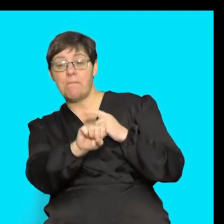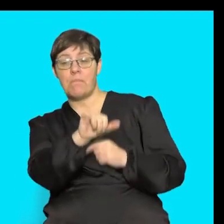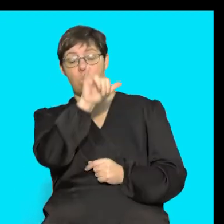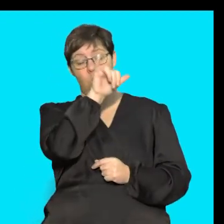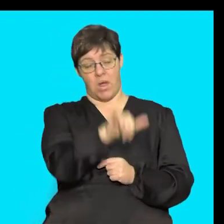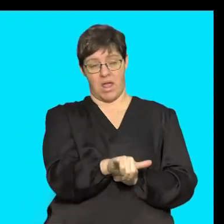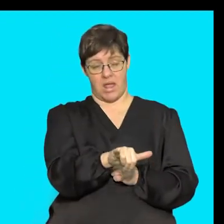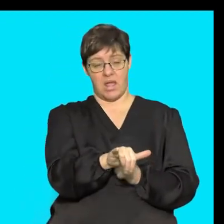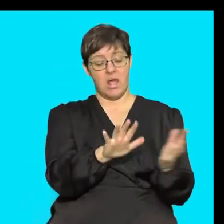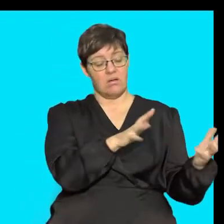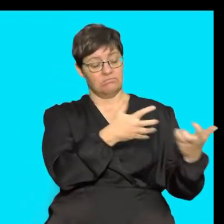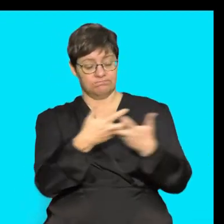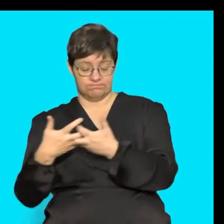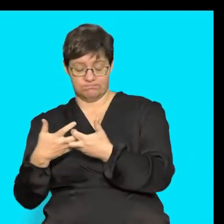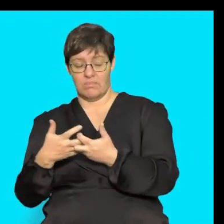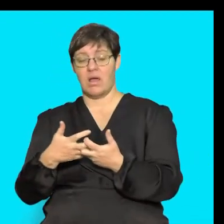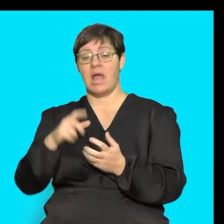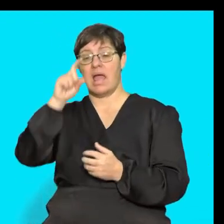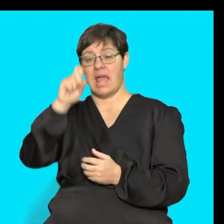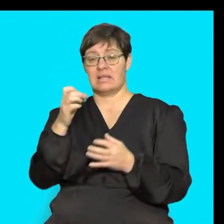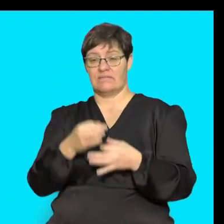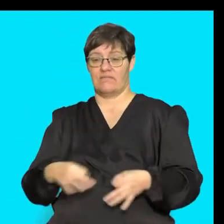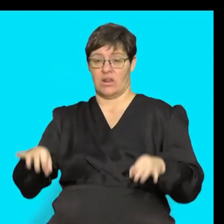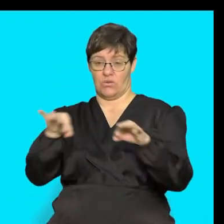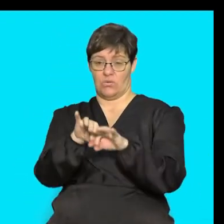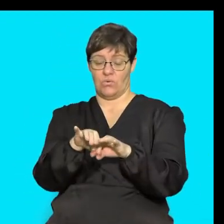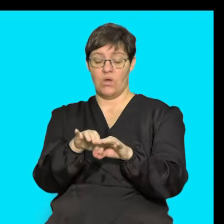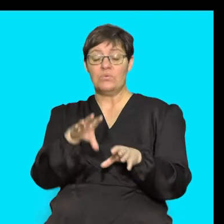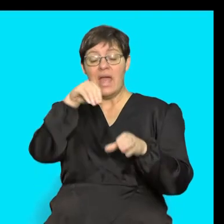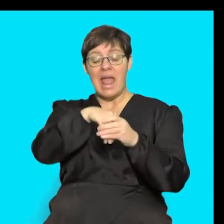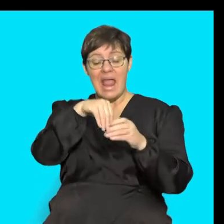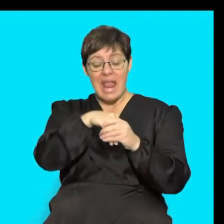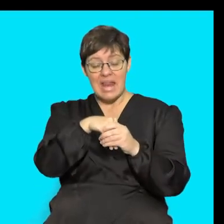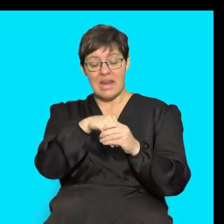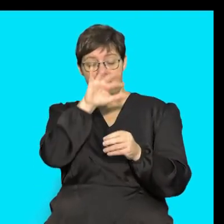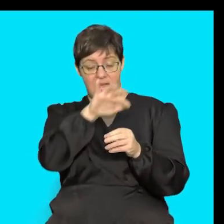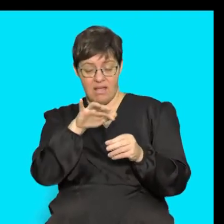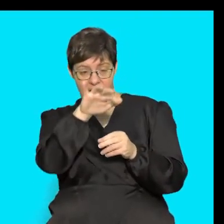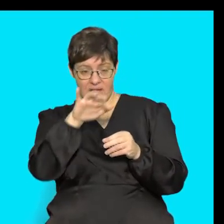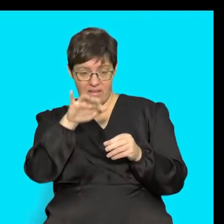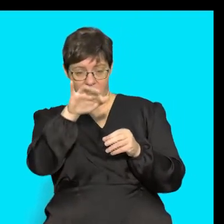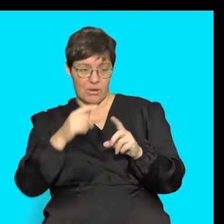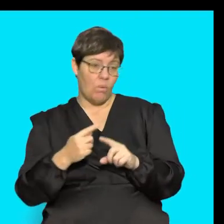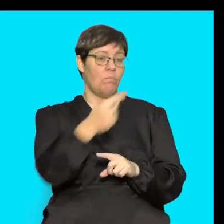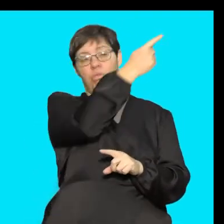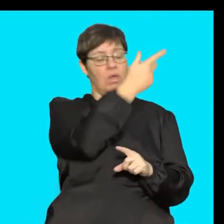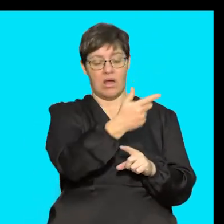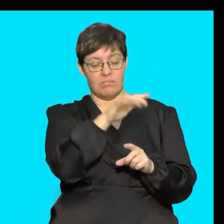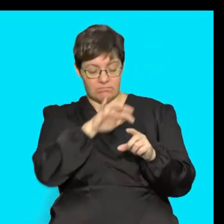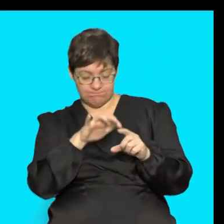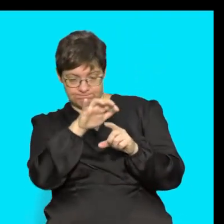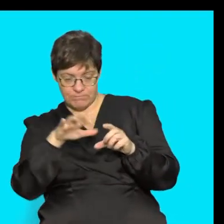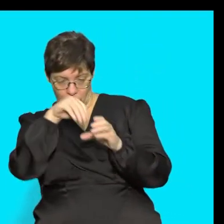y that correspond to x value that are within the range of data value that